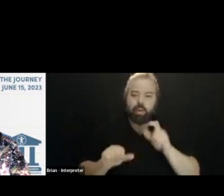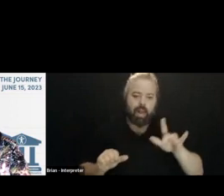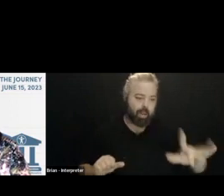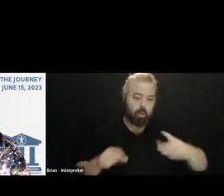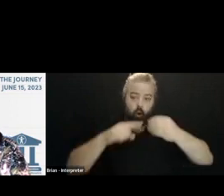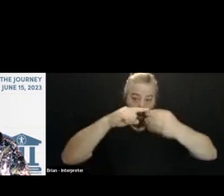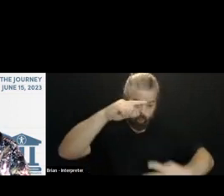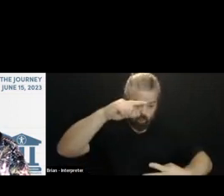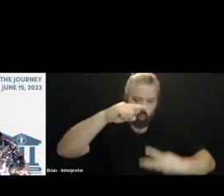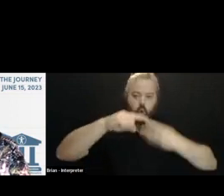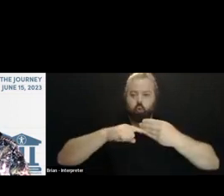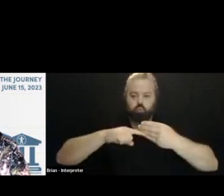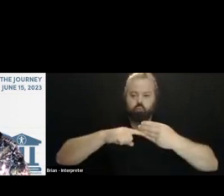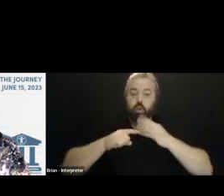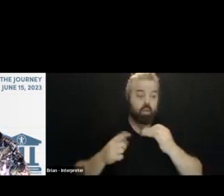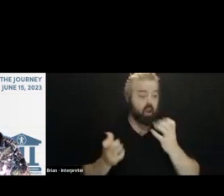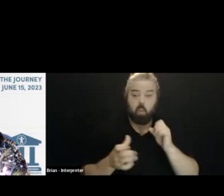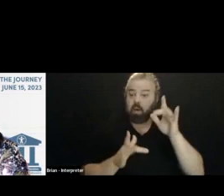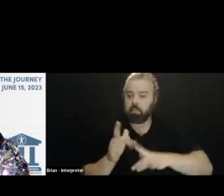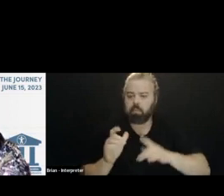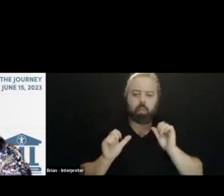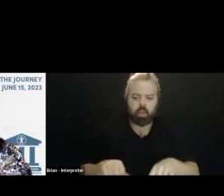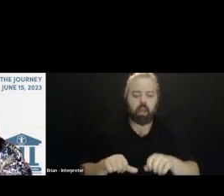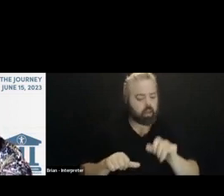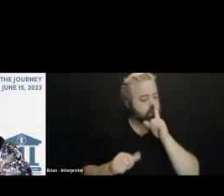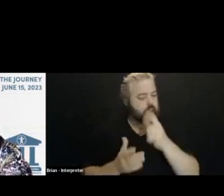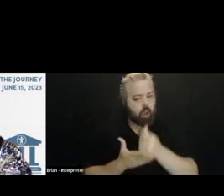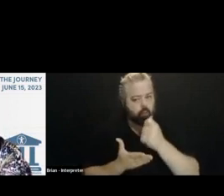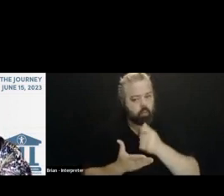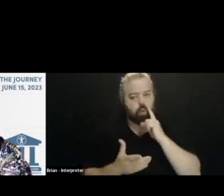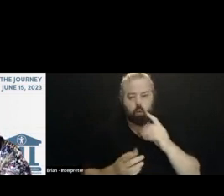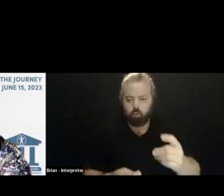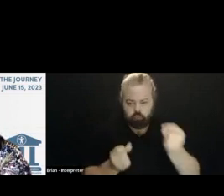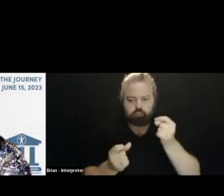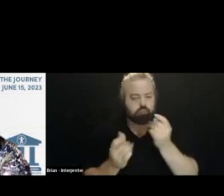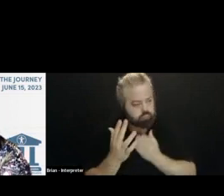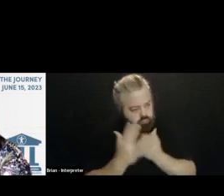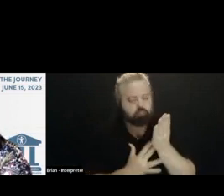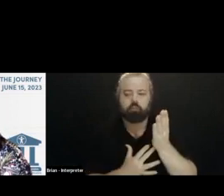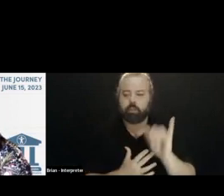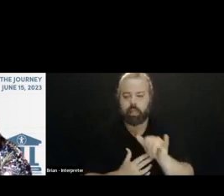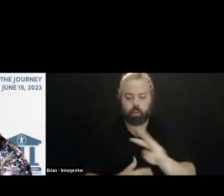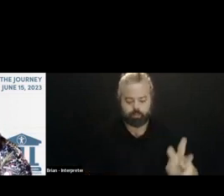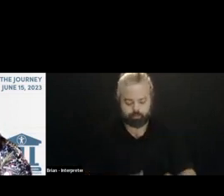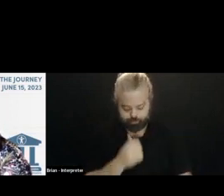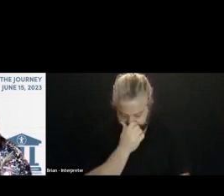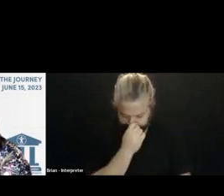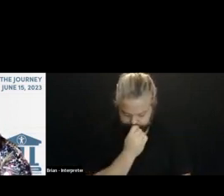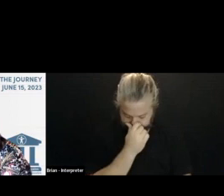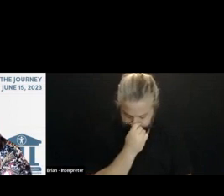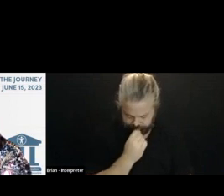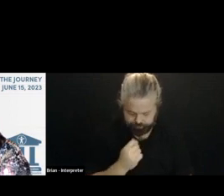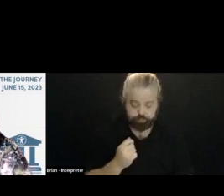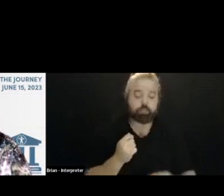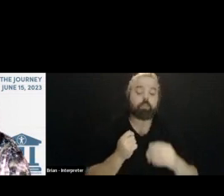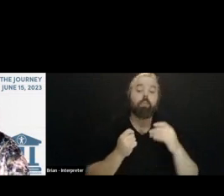want to. That's very helpful for quickly navigating through the site. If I get to my